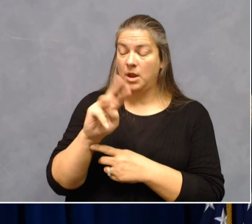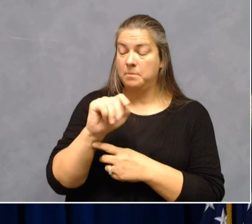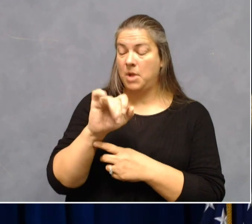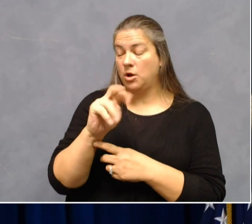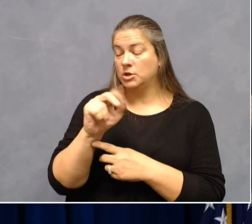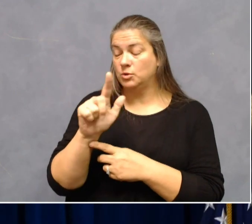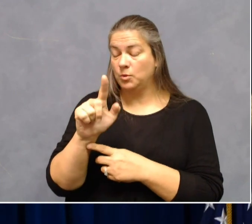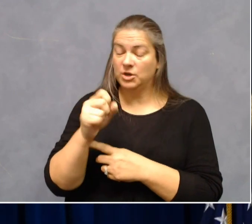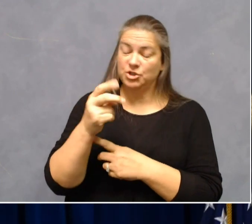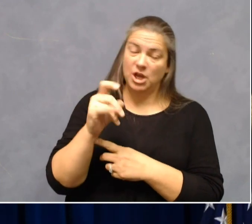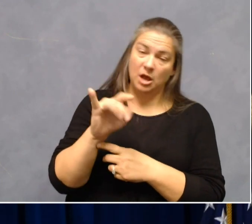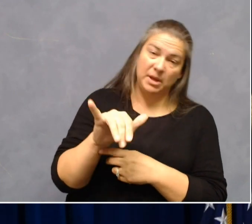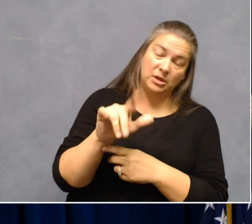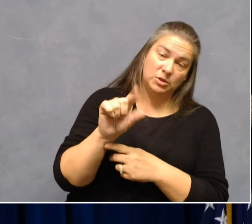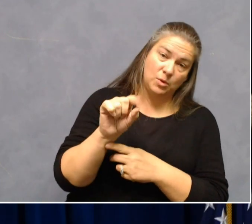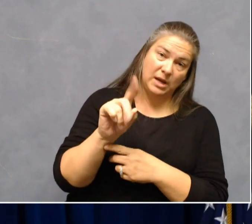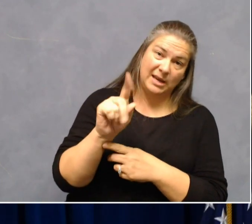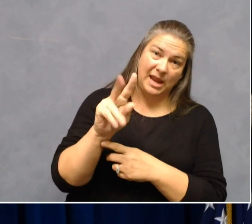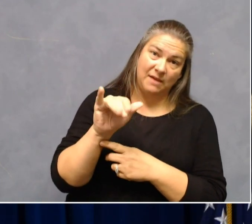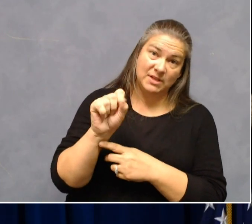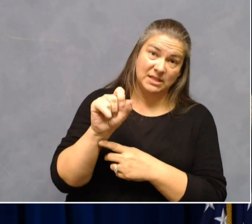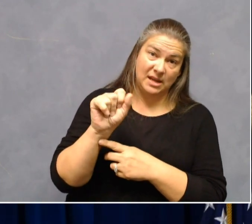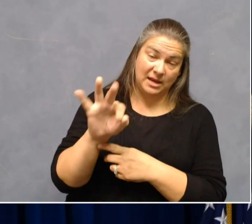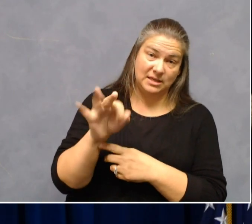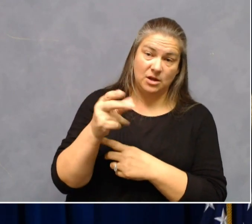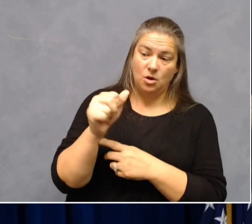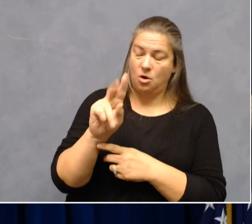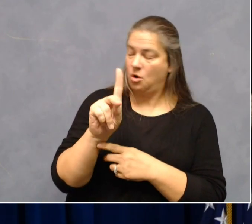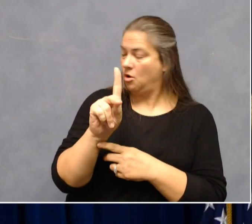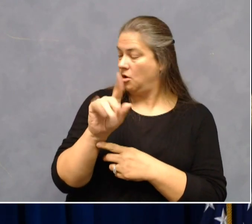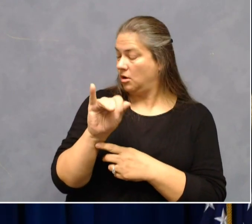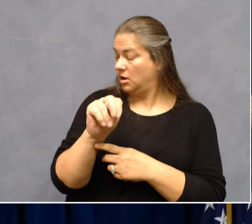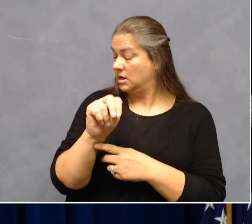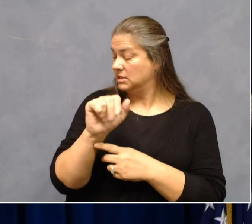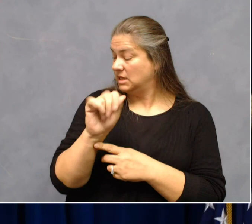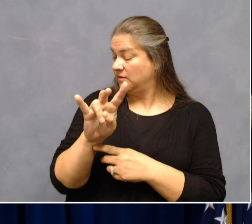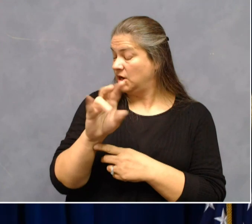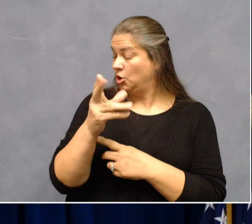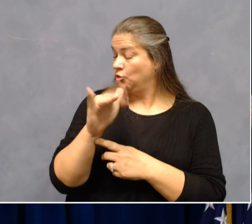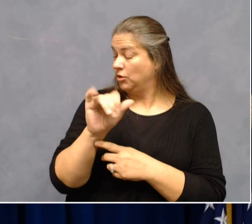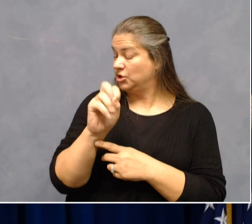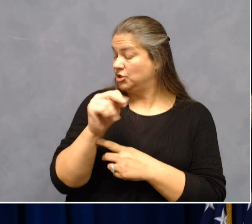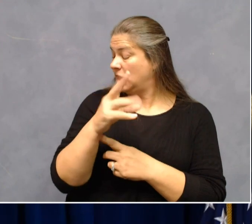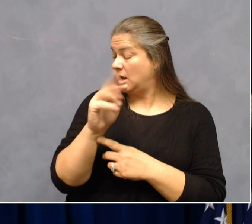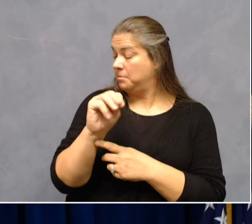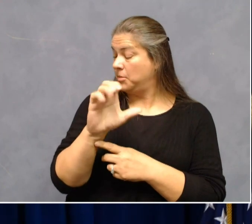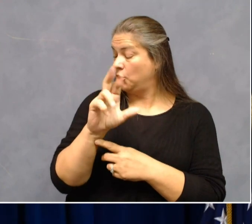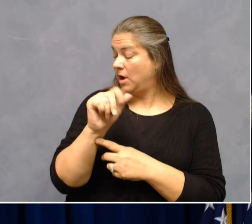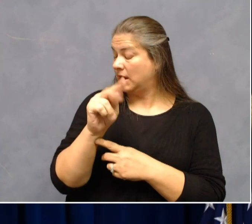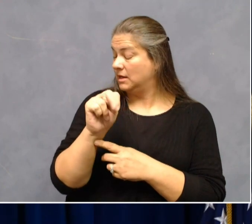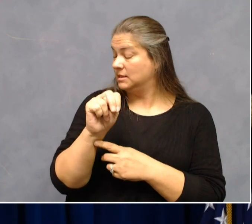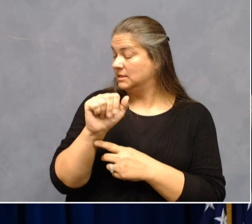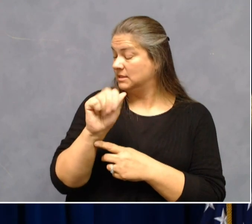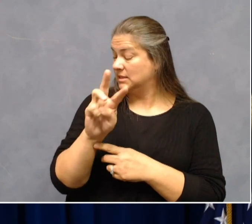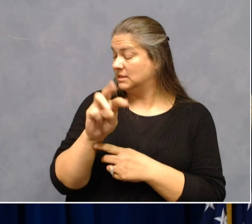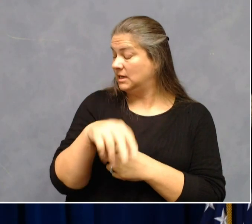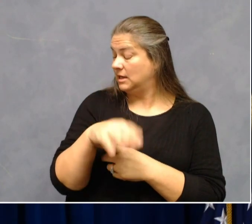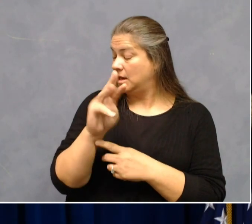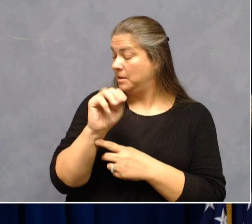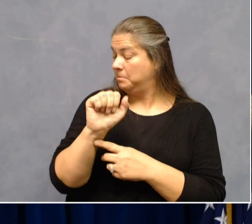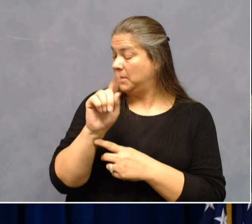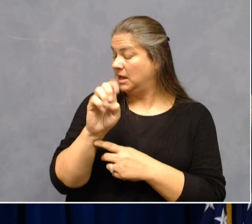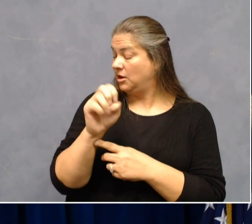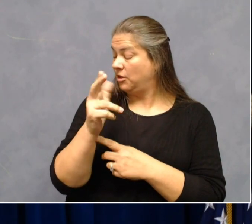20. Davis, 19. Hart, 17. Christian and McCracken, 16. Meade 15, Jessamine